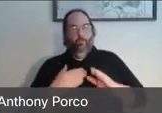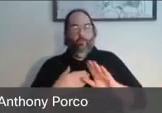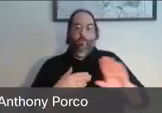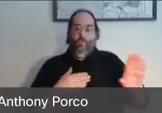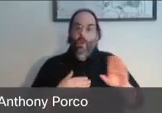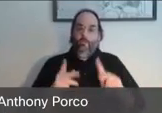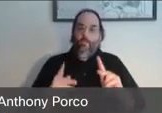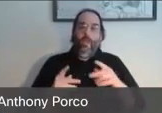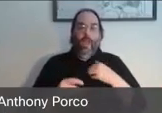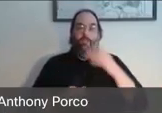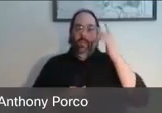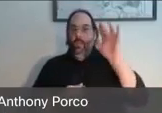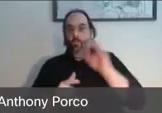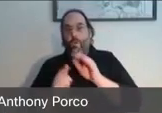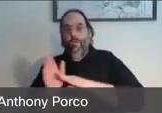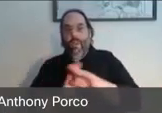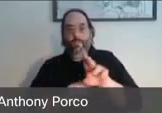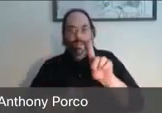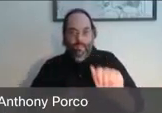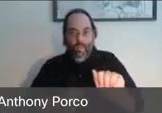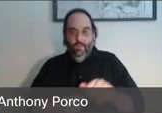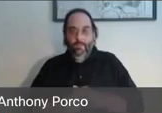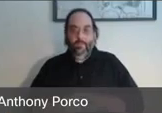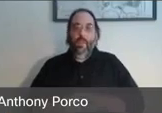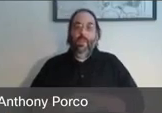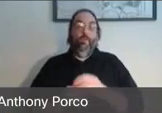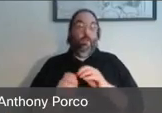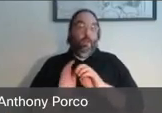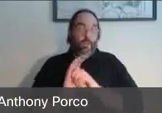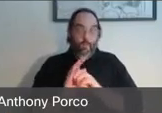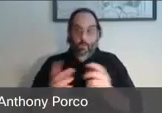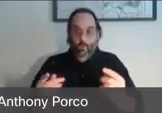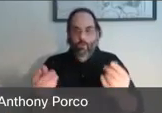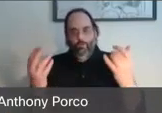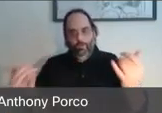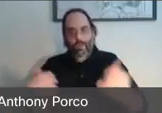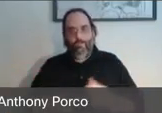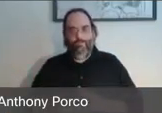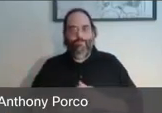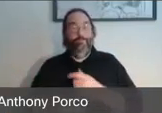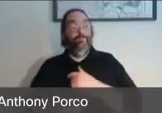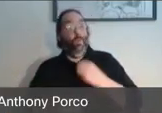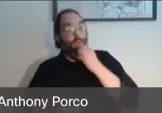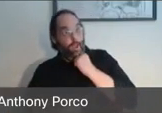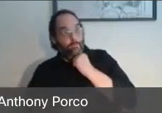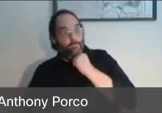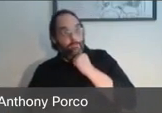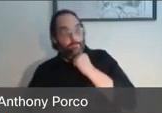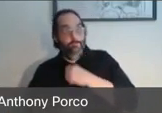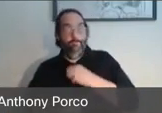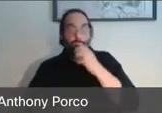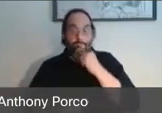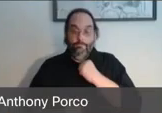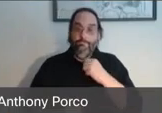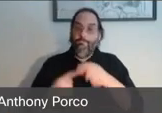with intellectual and developmental disabilities. Here are a few examples of what we do. We care. We care about